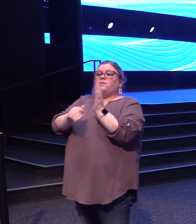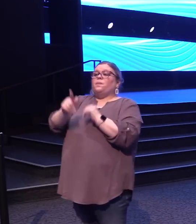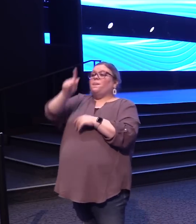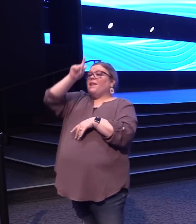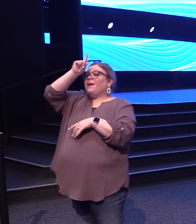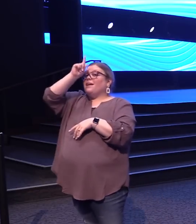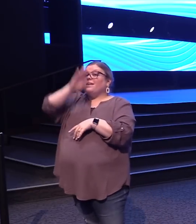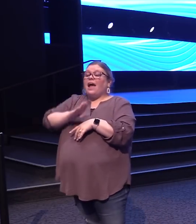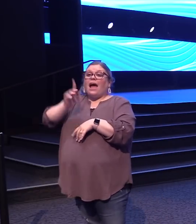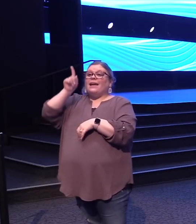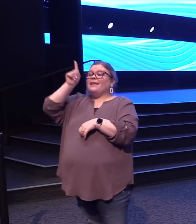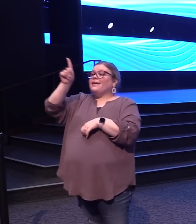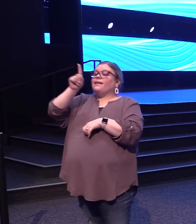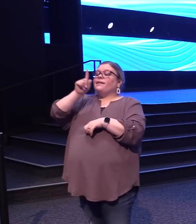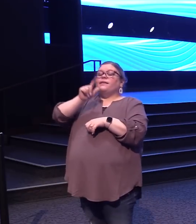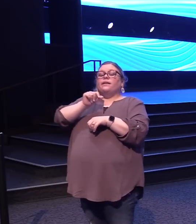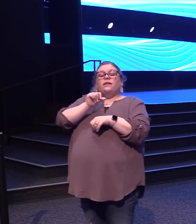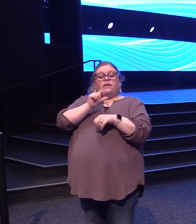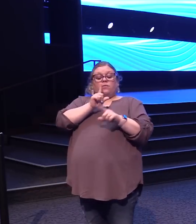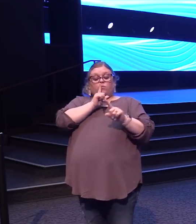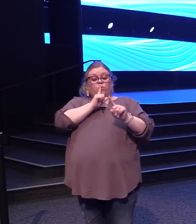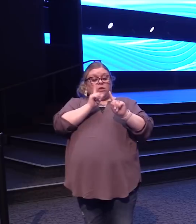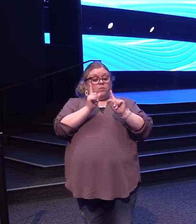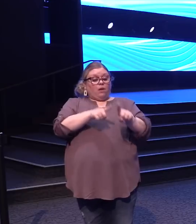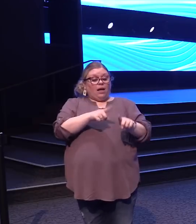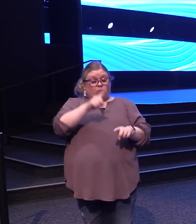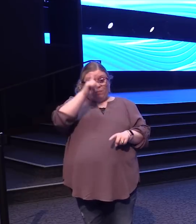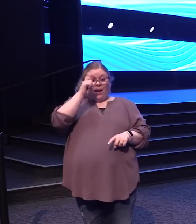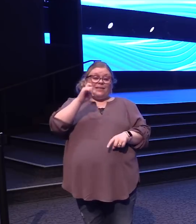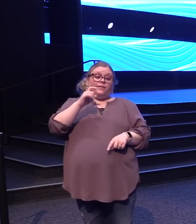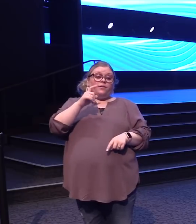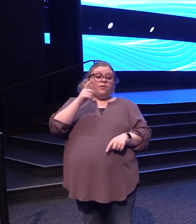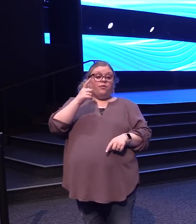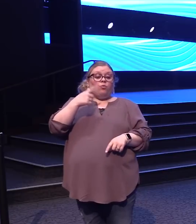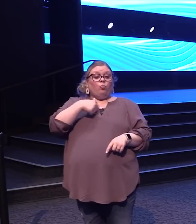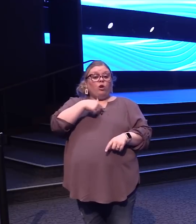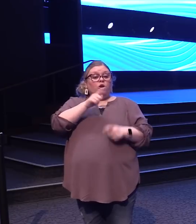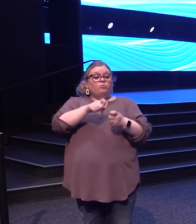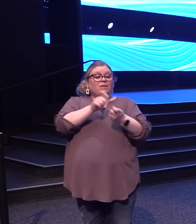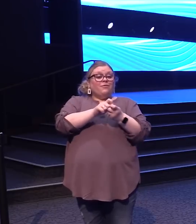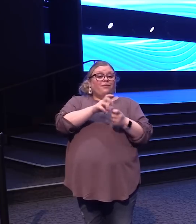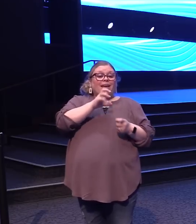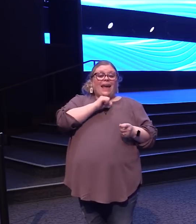does not respond to us because we are of a certain age.